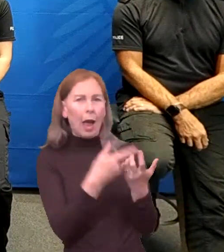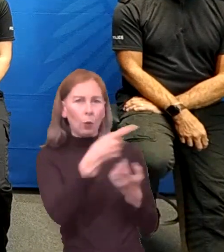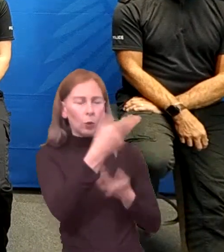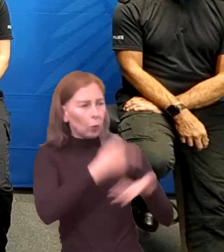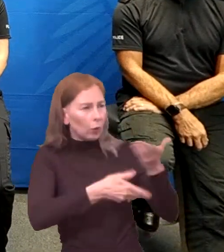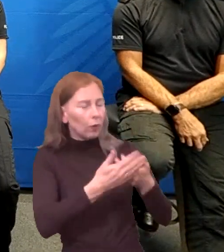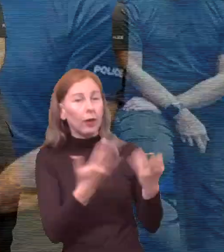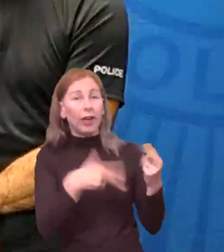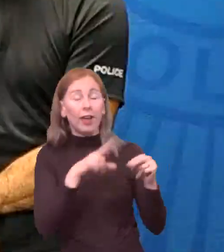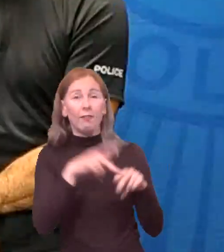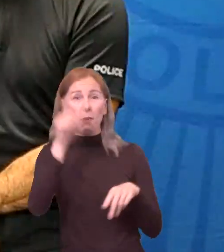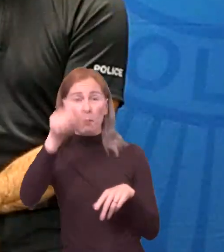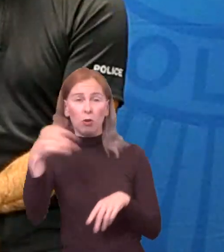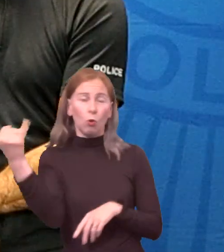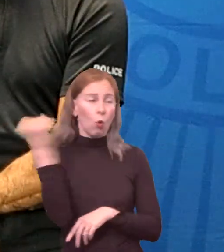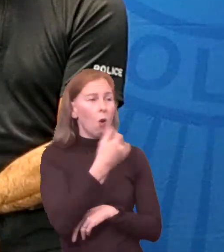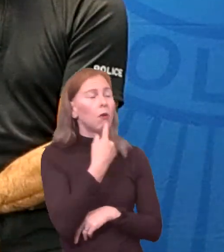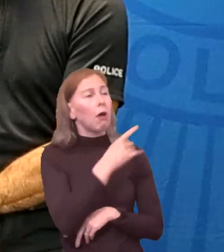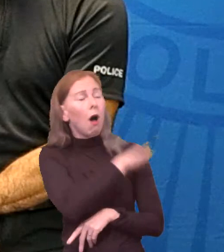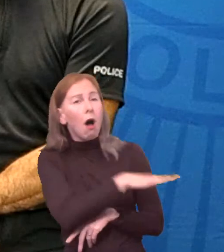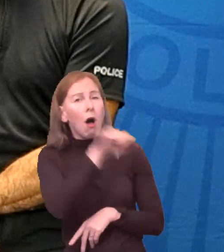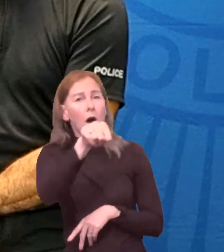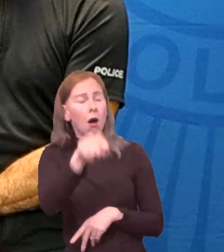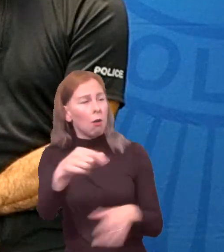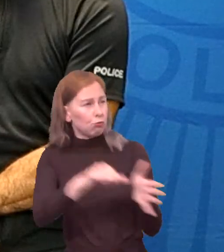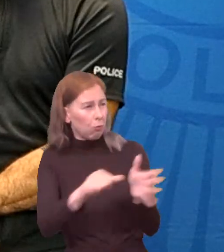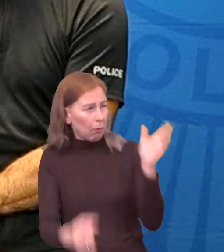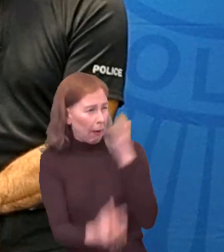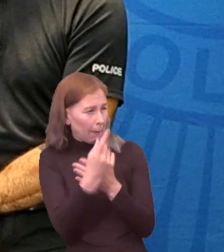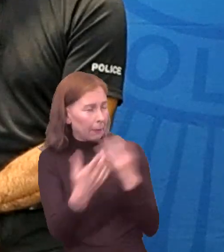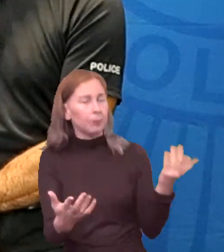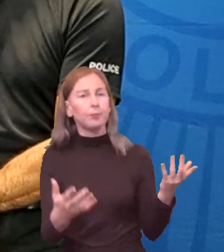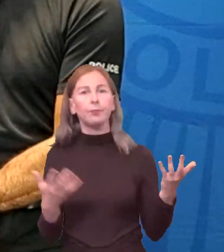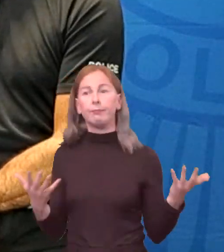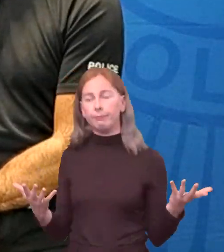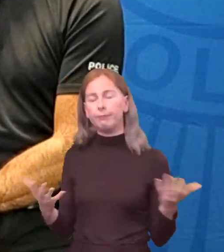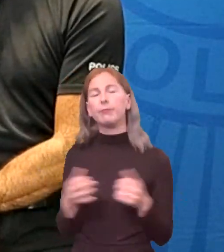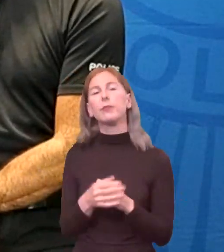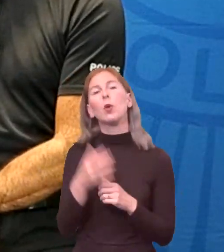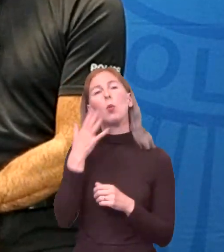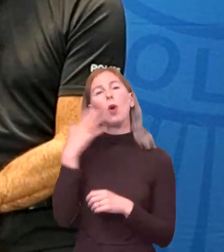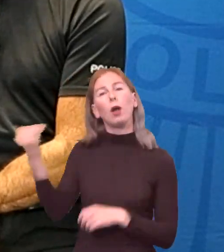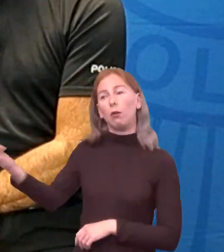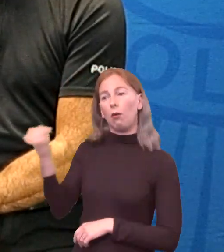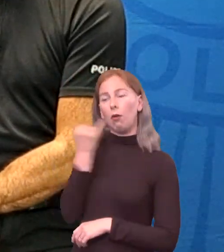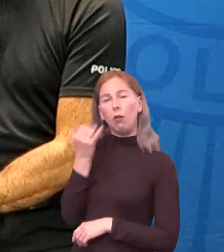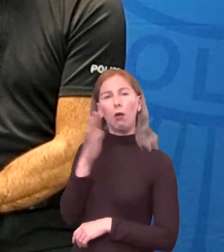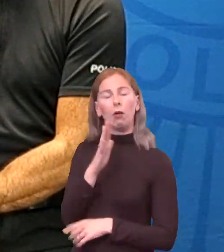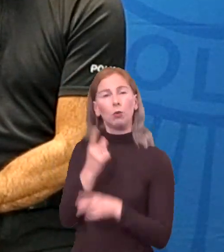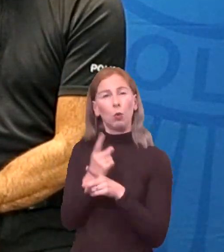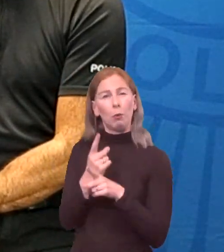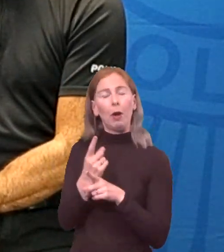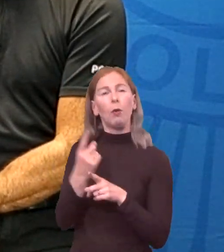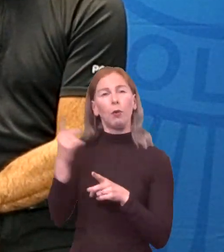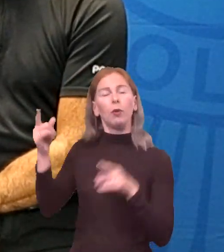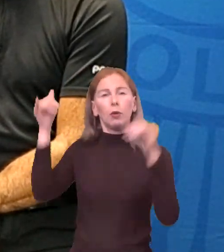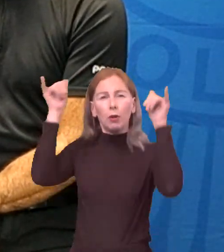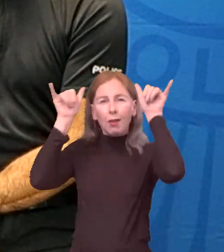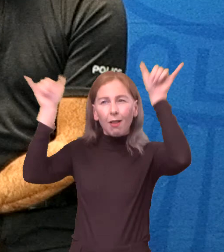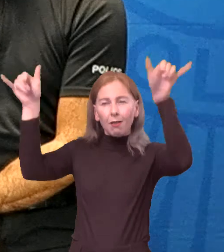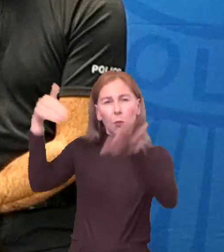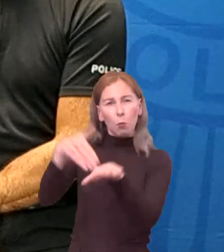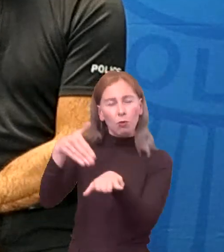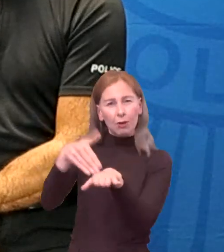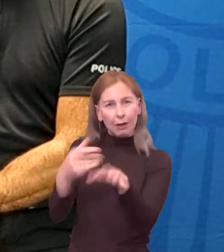worrying? Yeah, of course. So when we receive a call of livestock worrying, there's a couple of different factors that will be taken